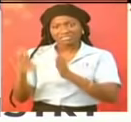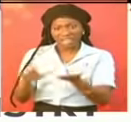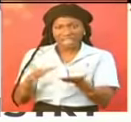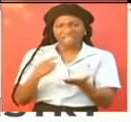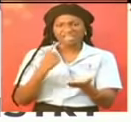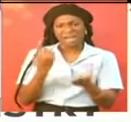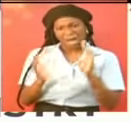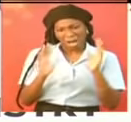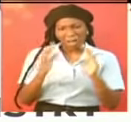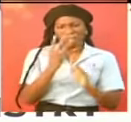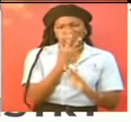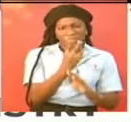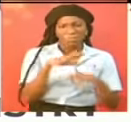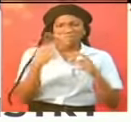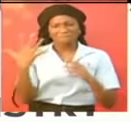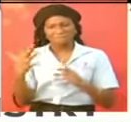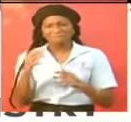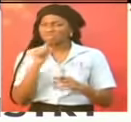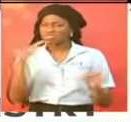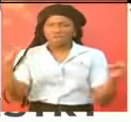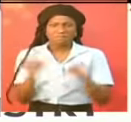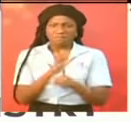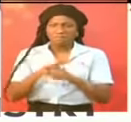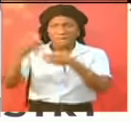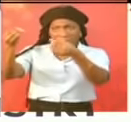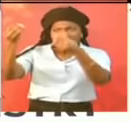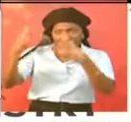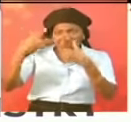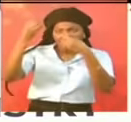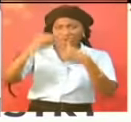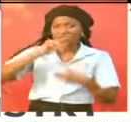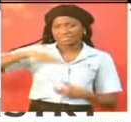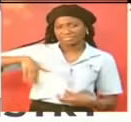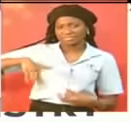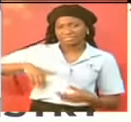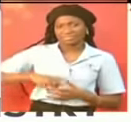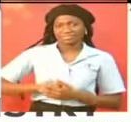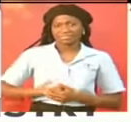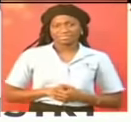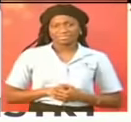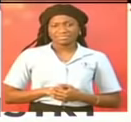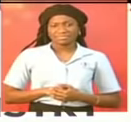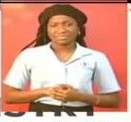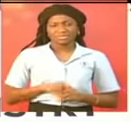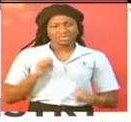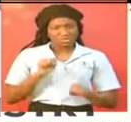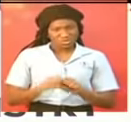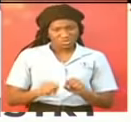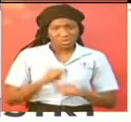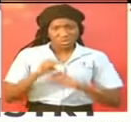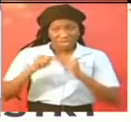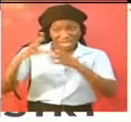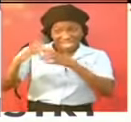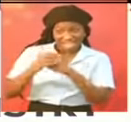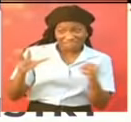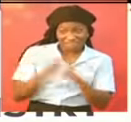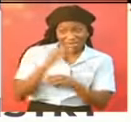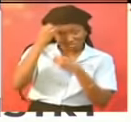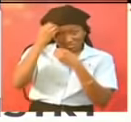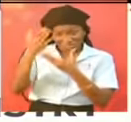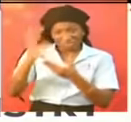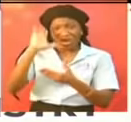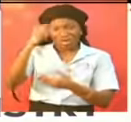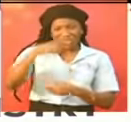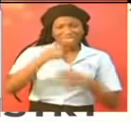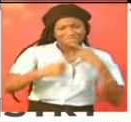the documentation on the vaccine itself from some of these individuals. So that's something that will be refined